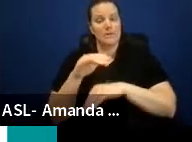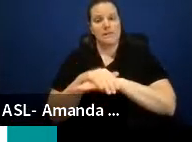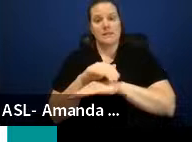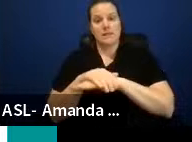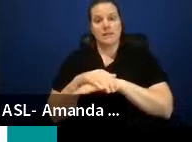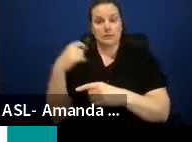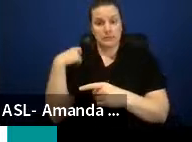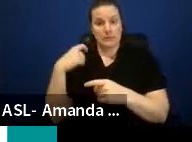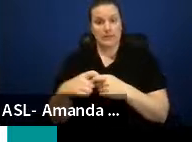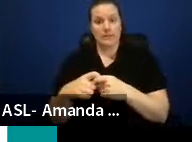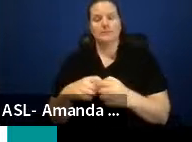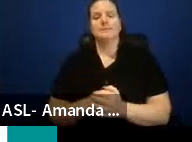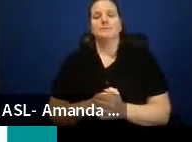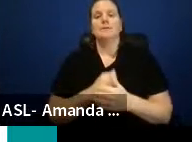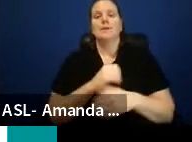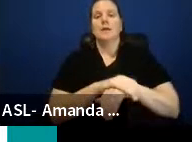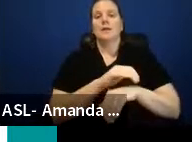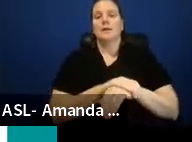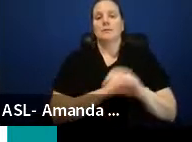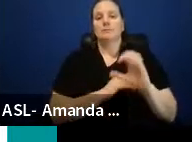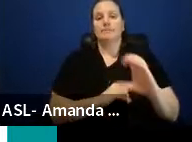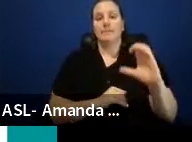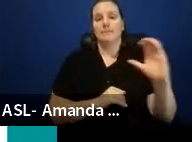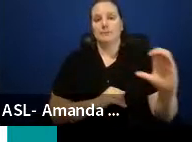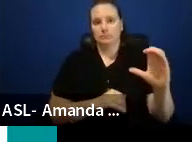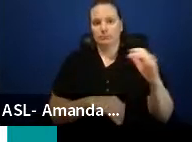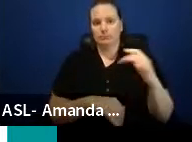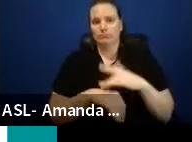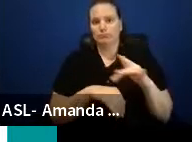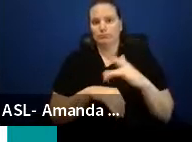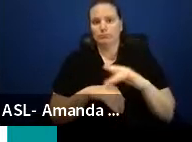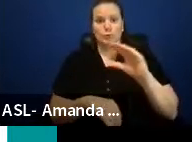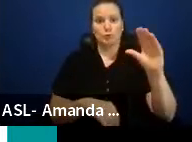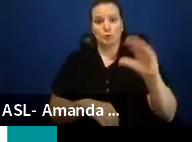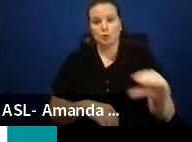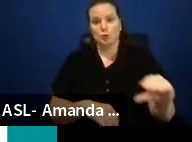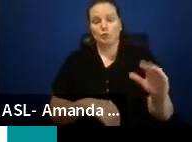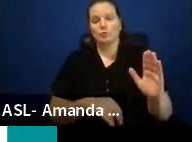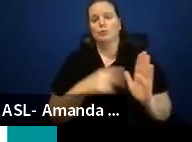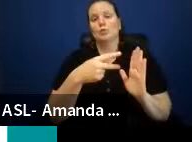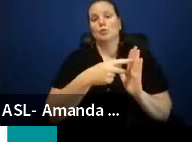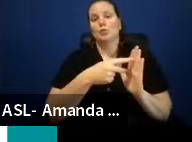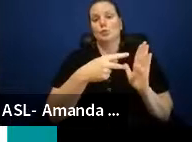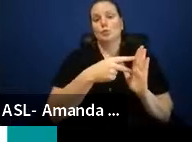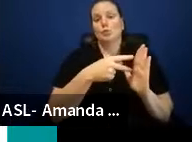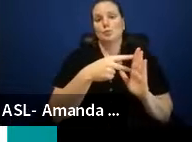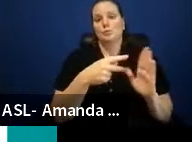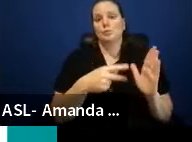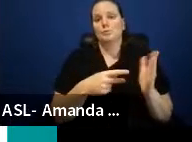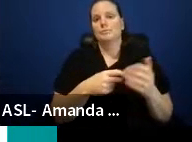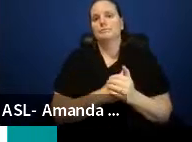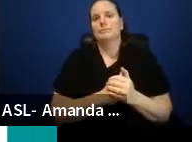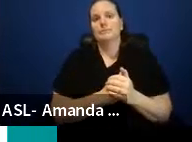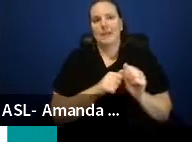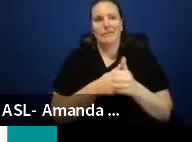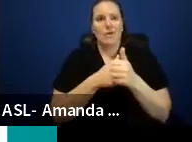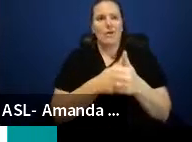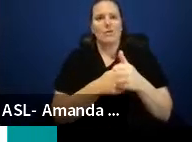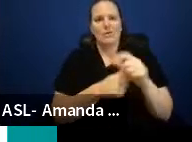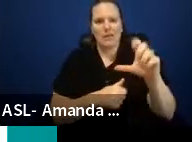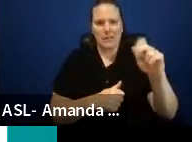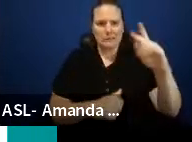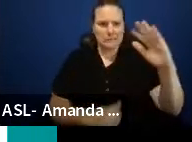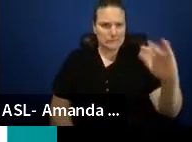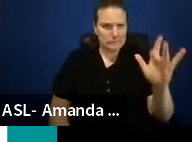Spanish. English closed captions are available within Zoom and YouTube. Users can follow the link below in the slide to